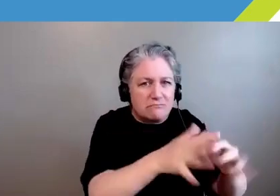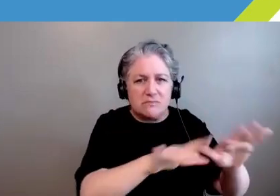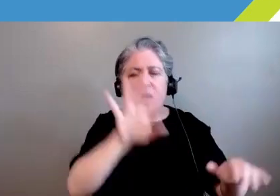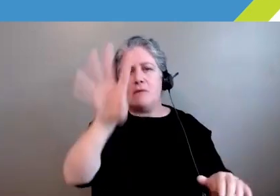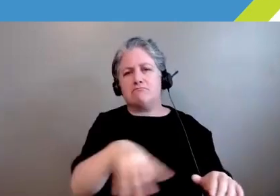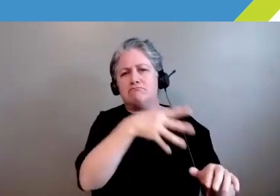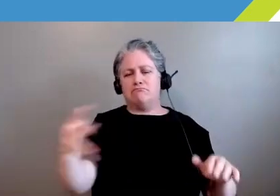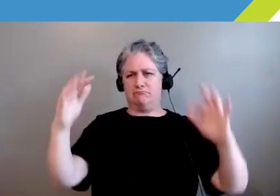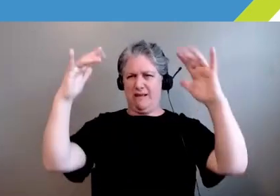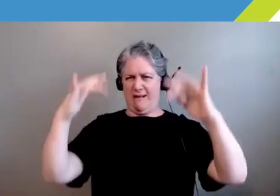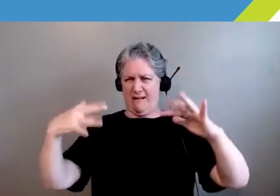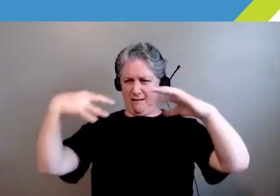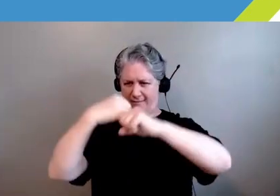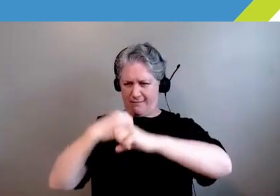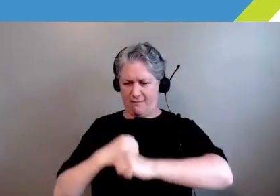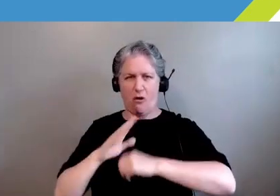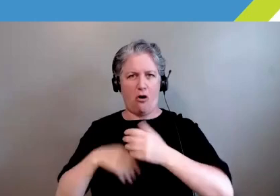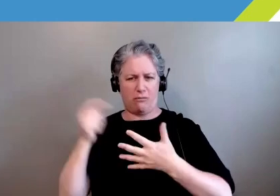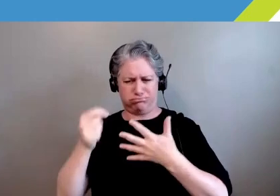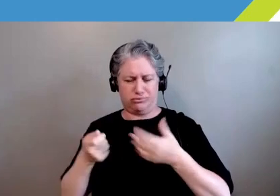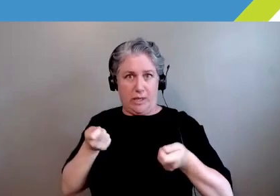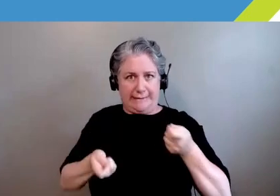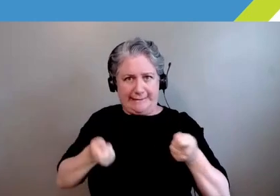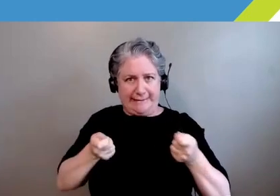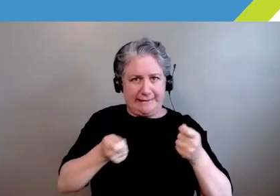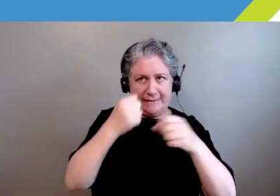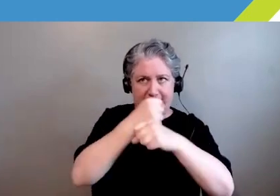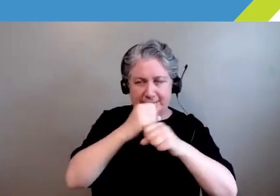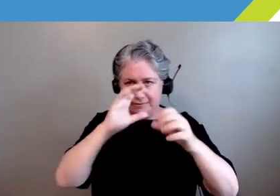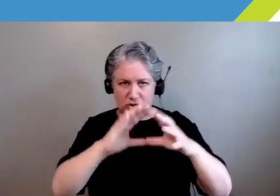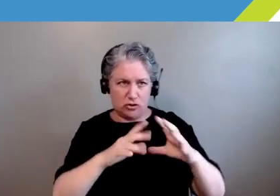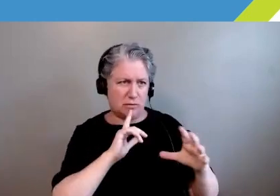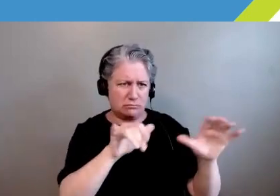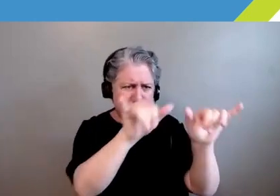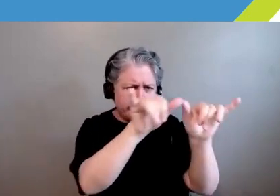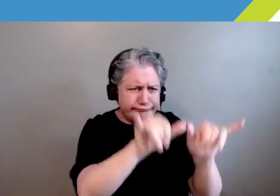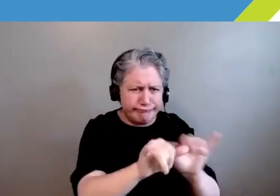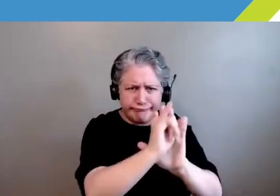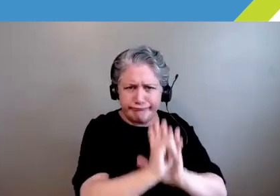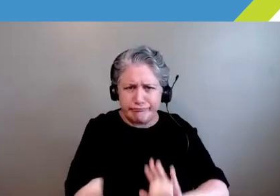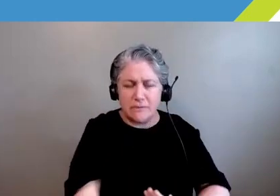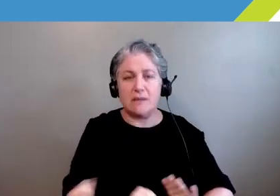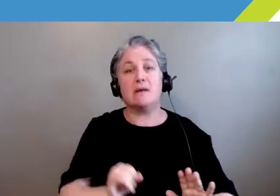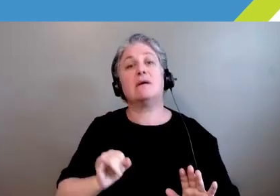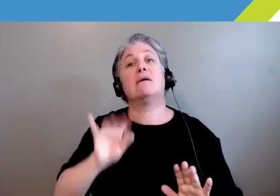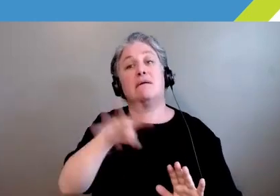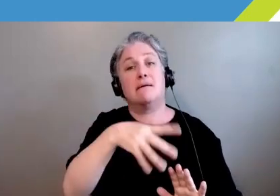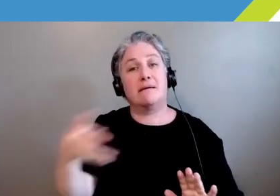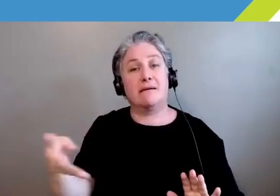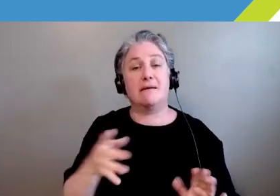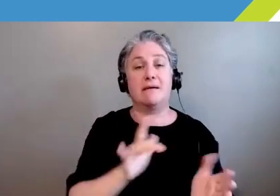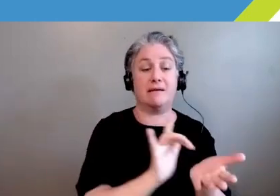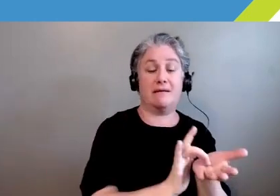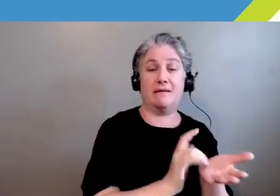is just summarizing all of those various parameters that we tried to adjust for statistically. And in doing so, we actually found that the advantage of vanco